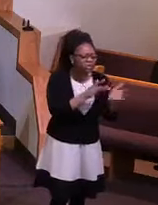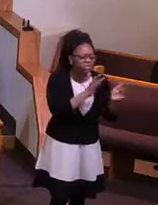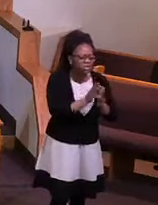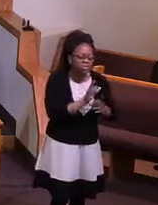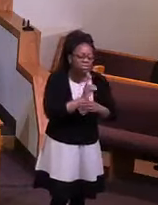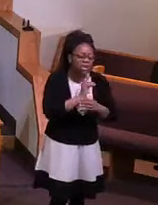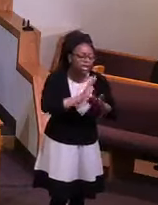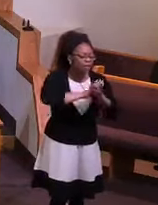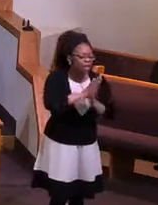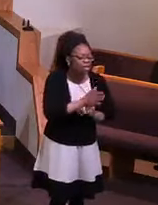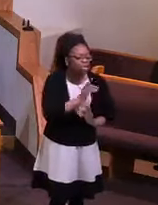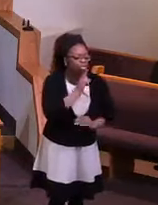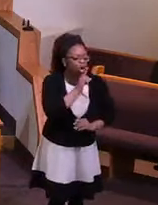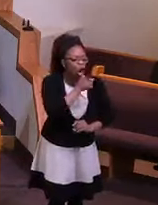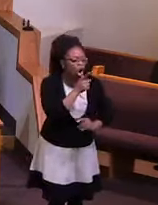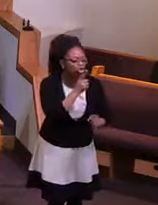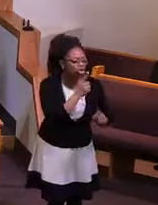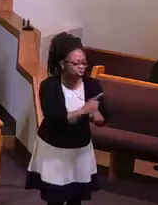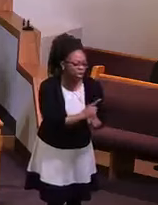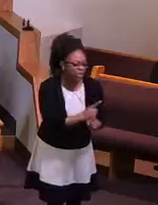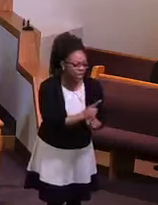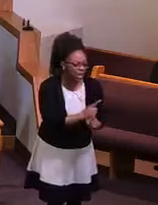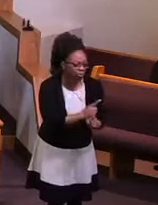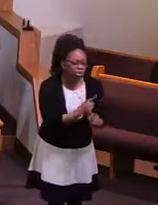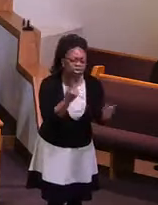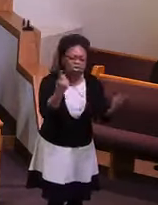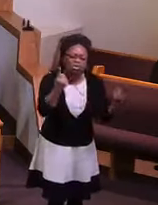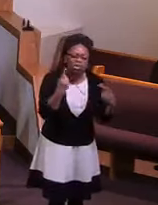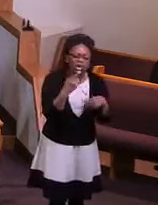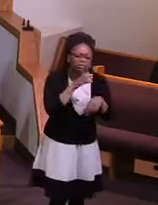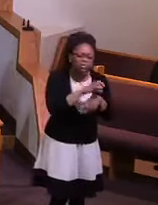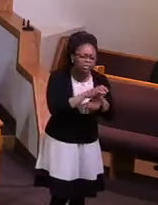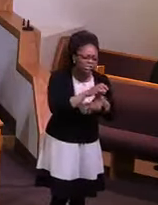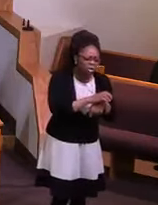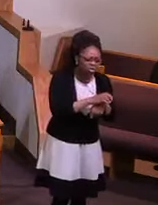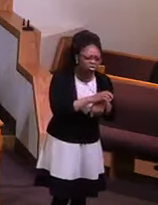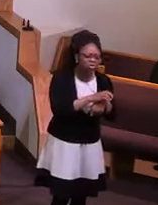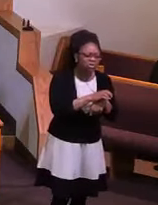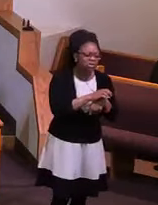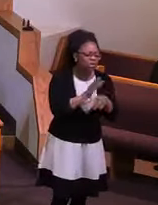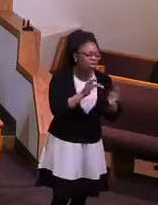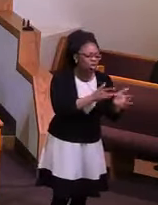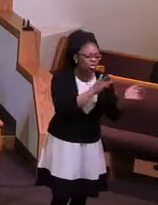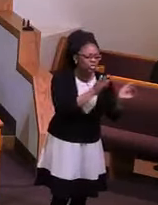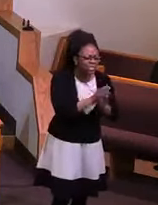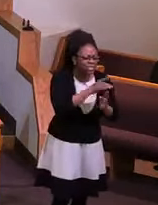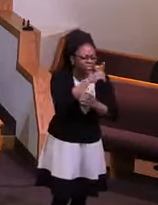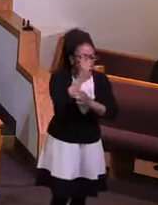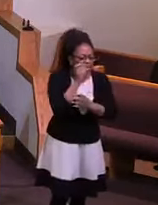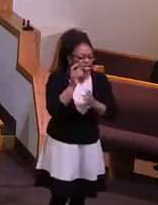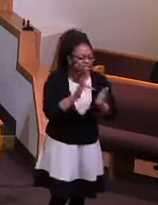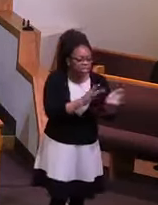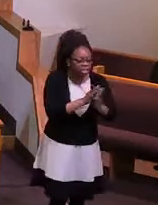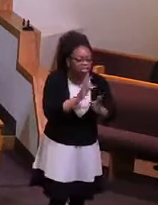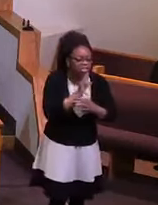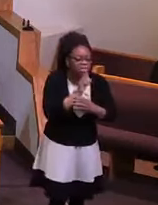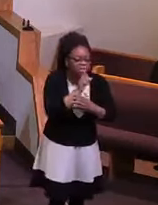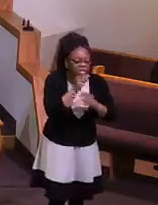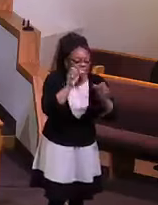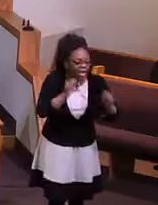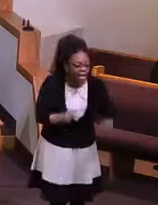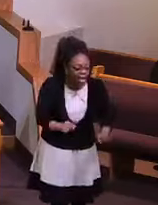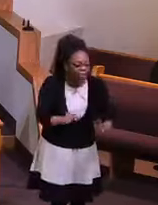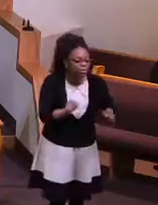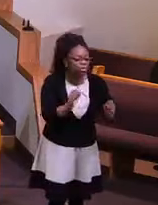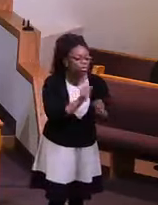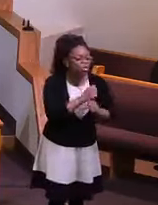are straightened out. You come to church and on Jesus because Jesus is able to straighten you out.